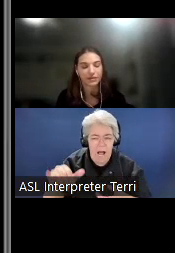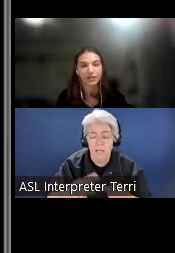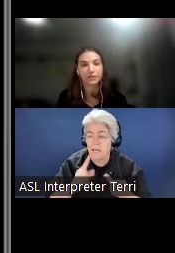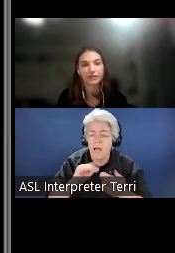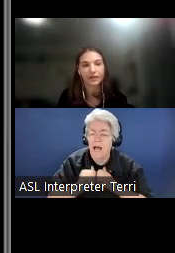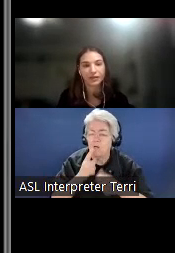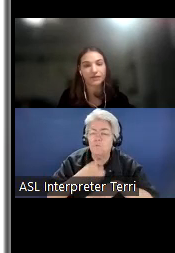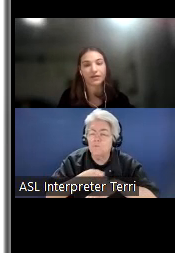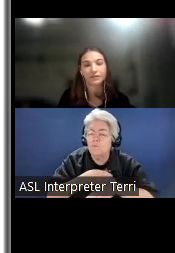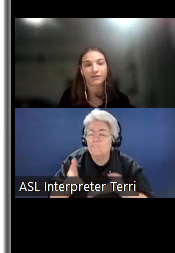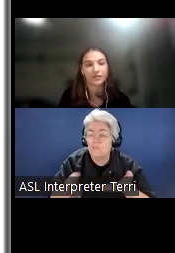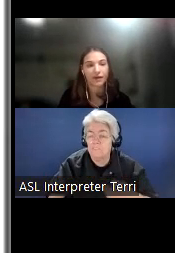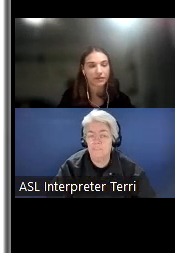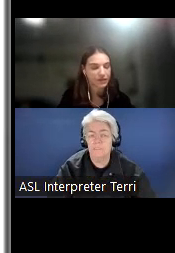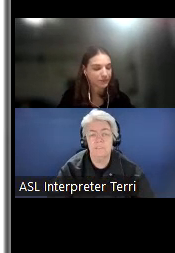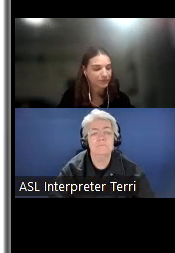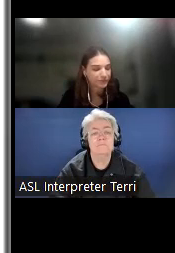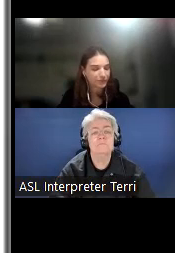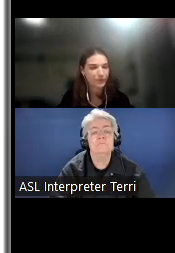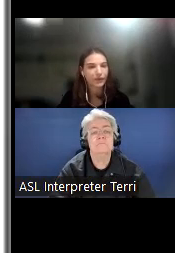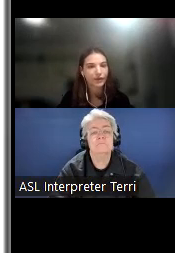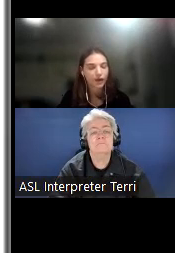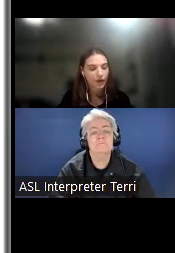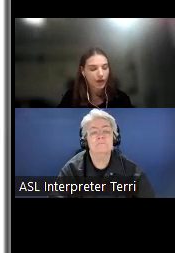our services to meet the needs of the survivors.